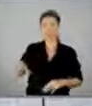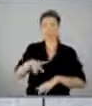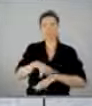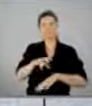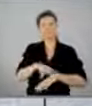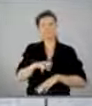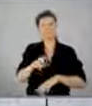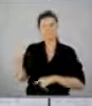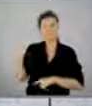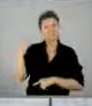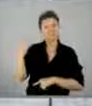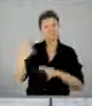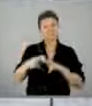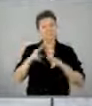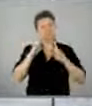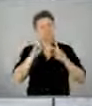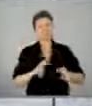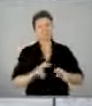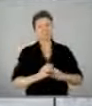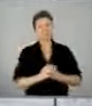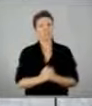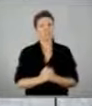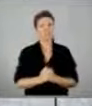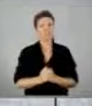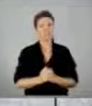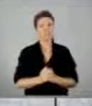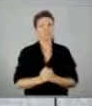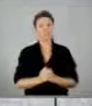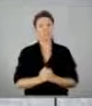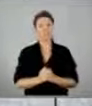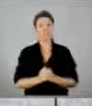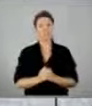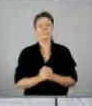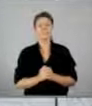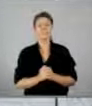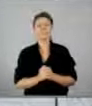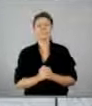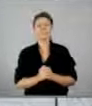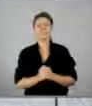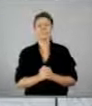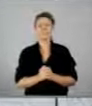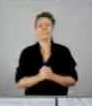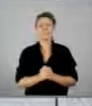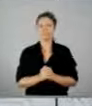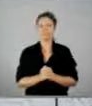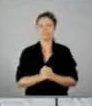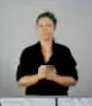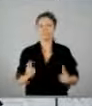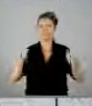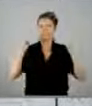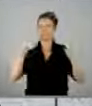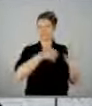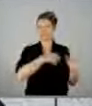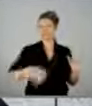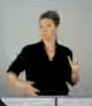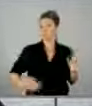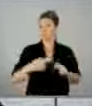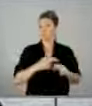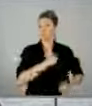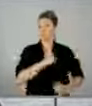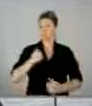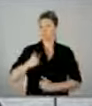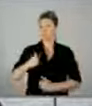Were they protecting you? Well, I know that Minister Reynolds expressed that wish directly, and that it was her wish that this matter be taken forward